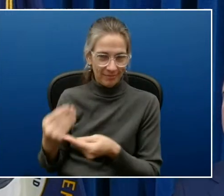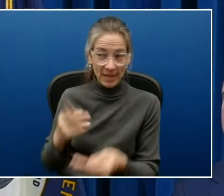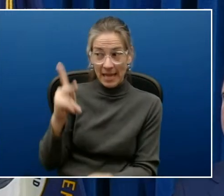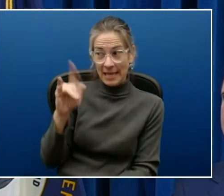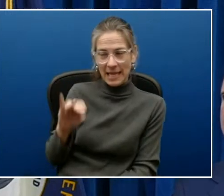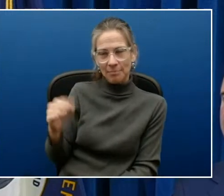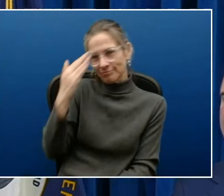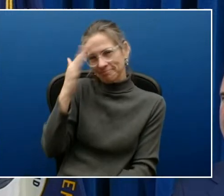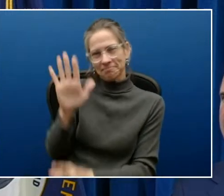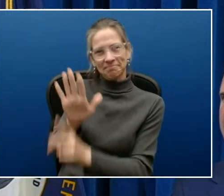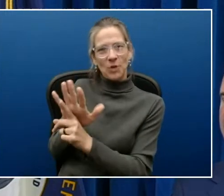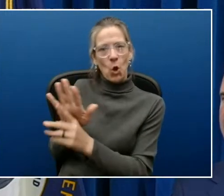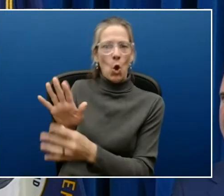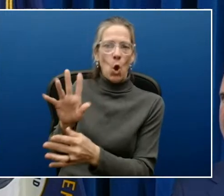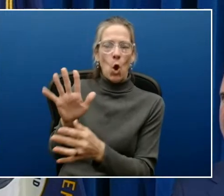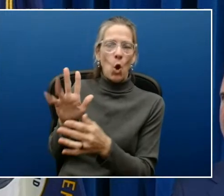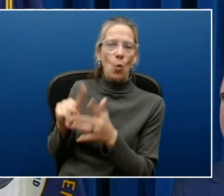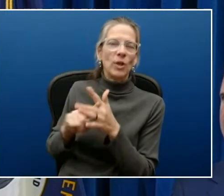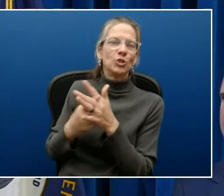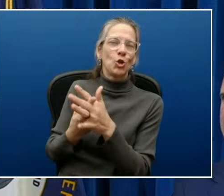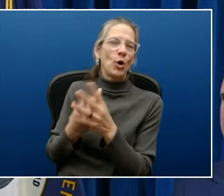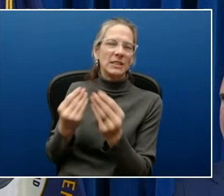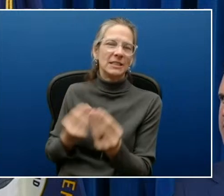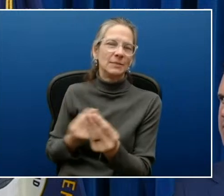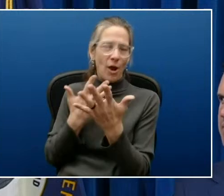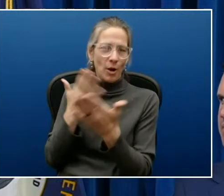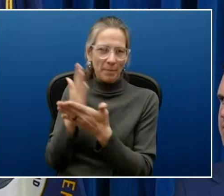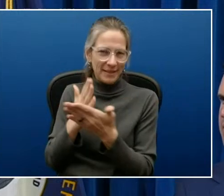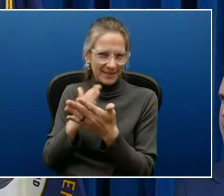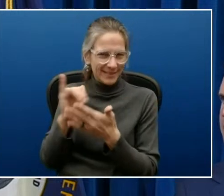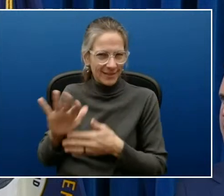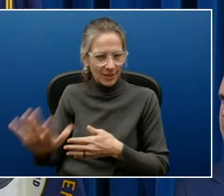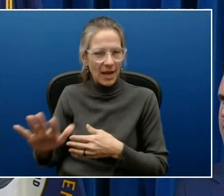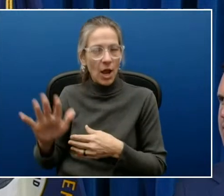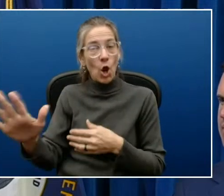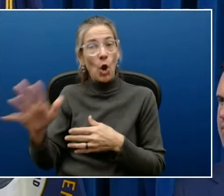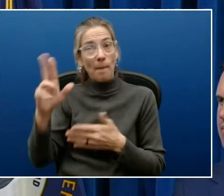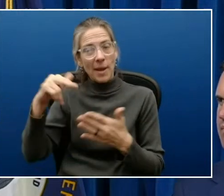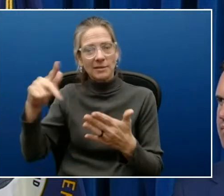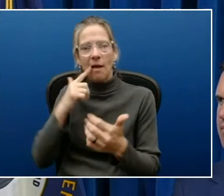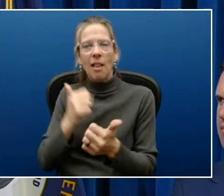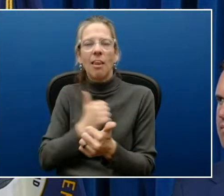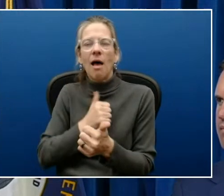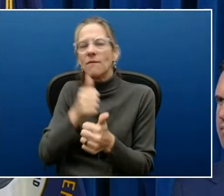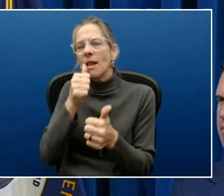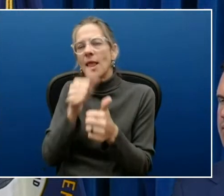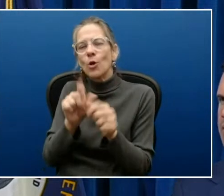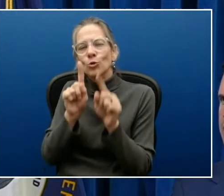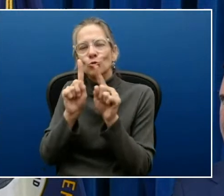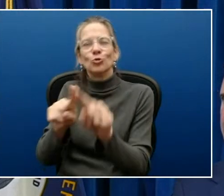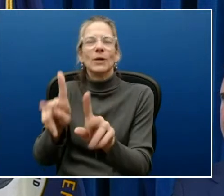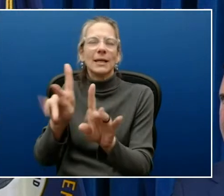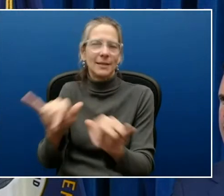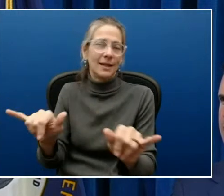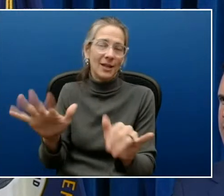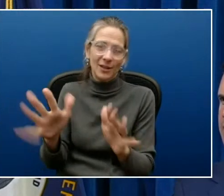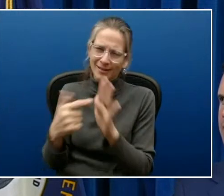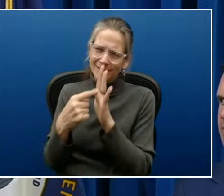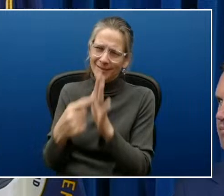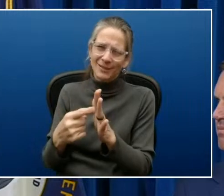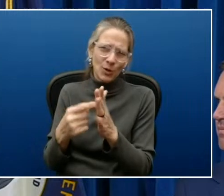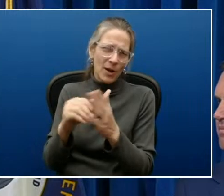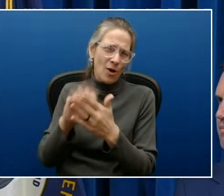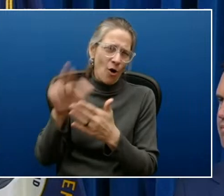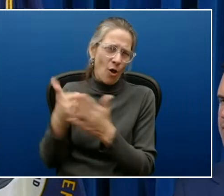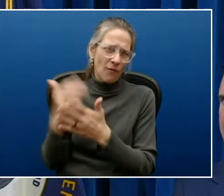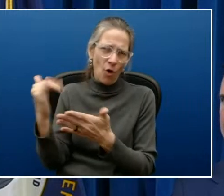original Kentucky-inspired pieces and describes her paintings as a love letter to the Commonwealth, and it really shows in all of her artwork as she